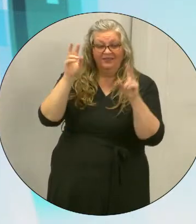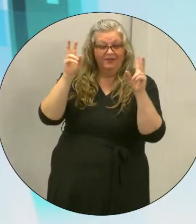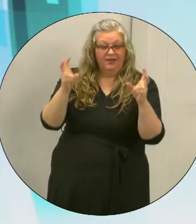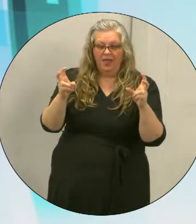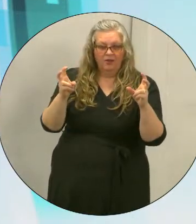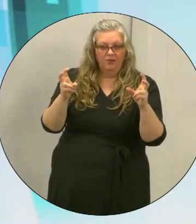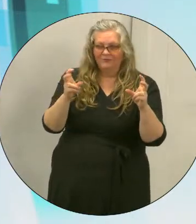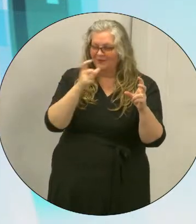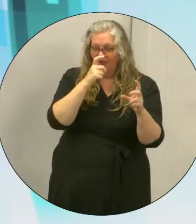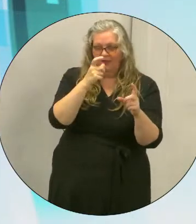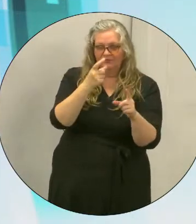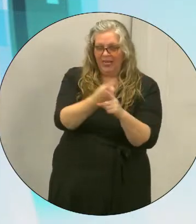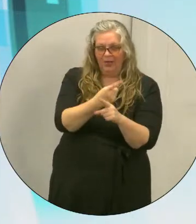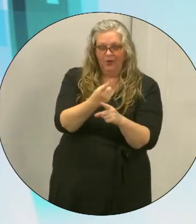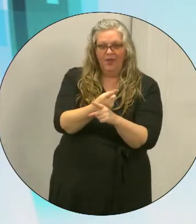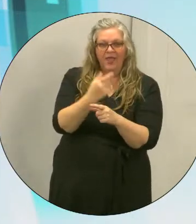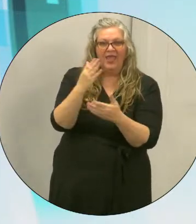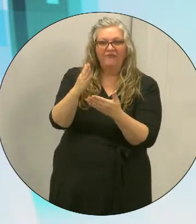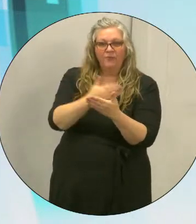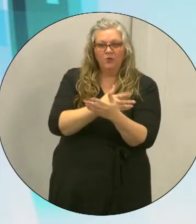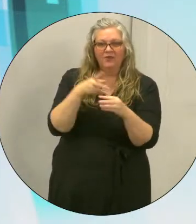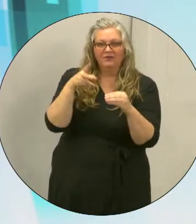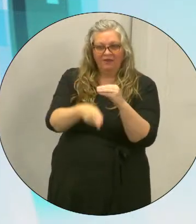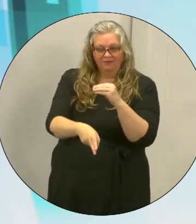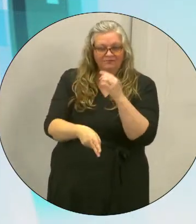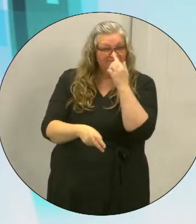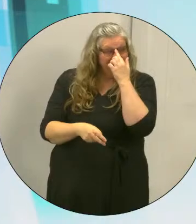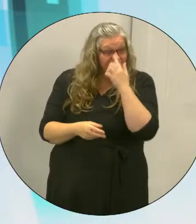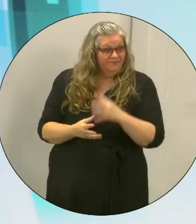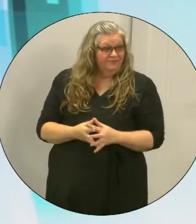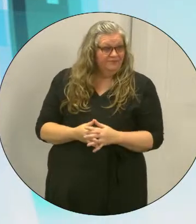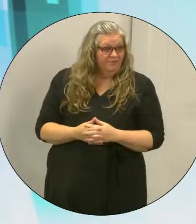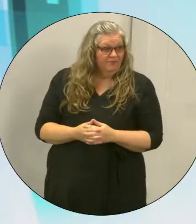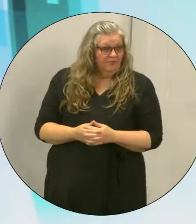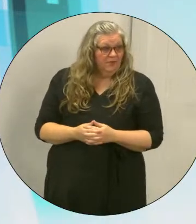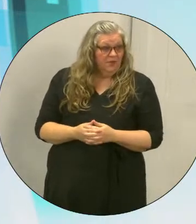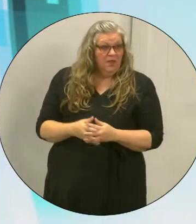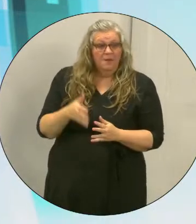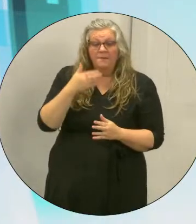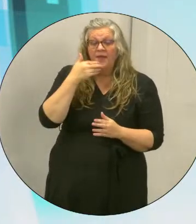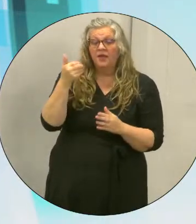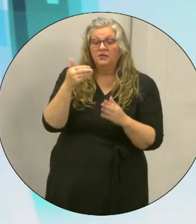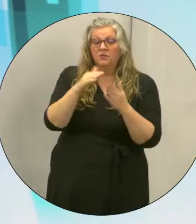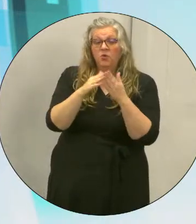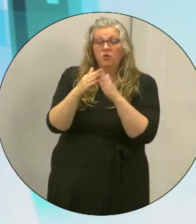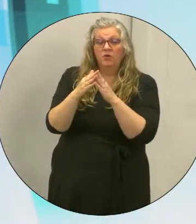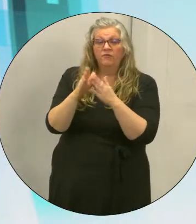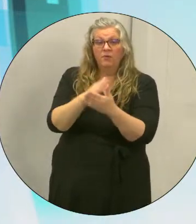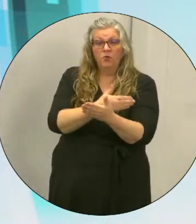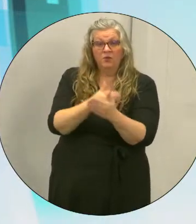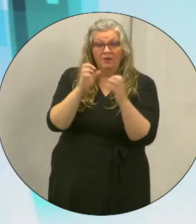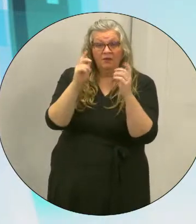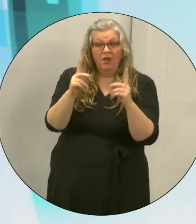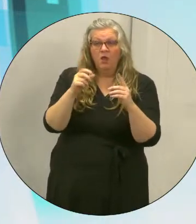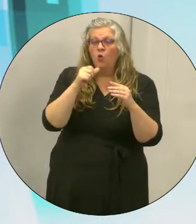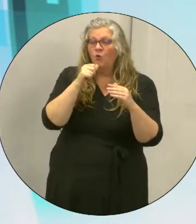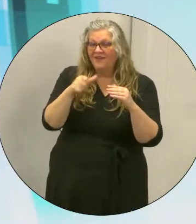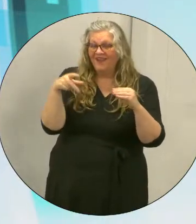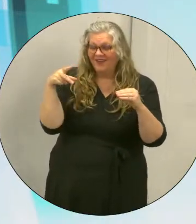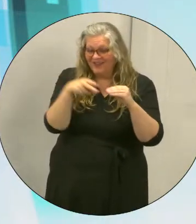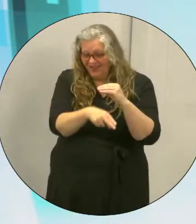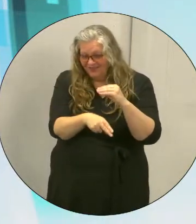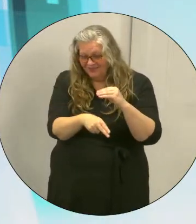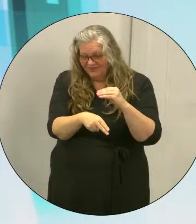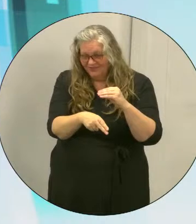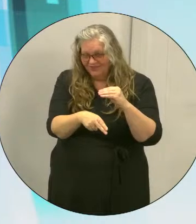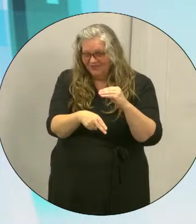longer accurate when music is allowed to be cut from schools. A best community for music education would not cut music education from